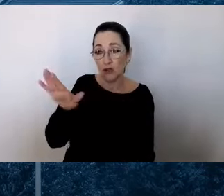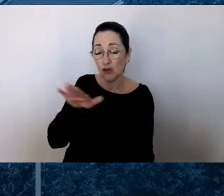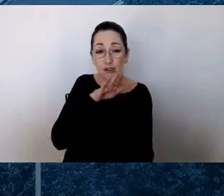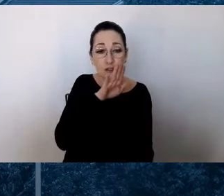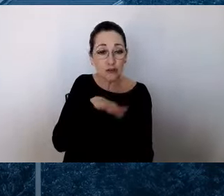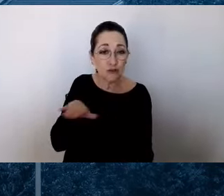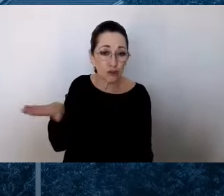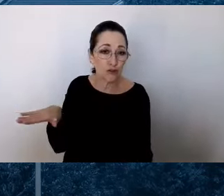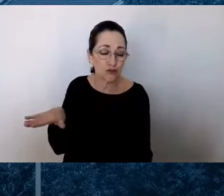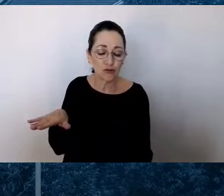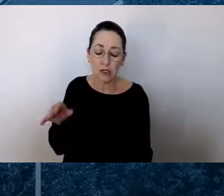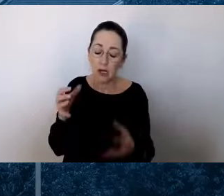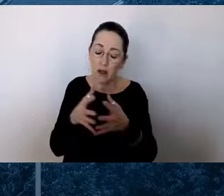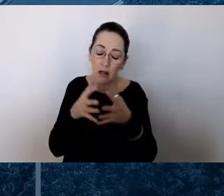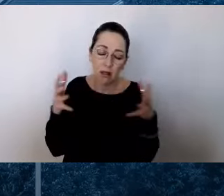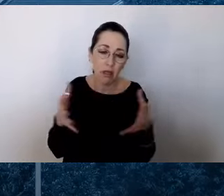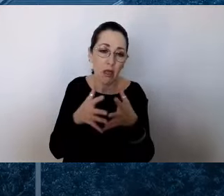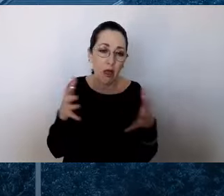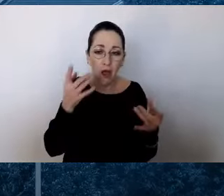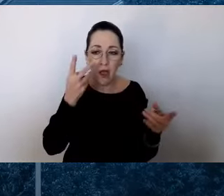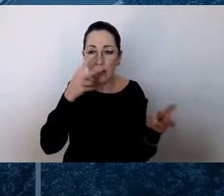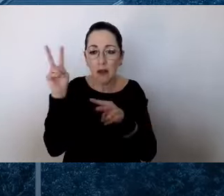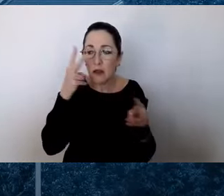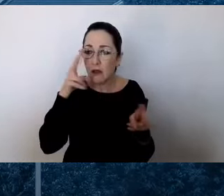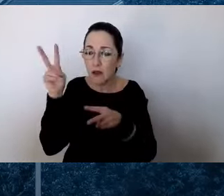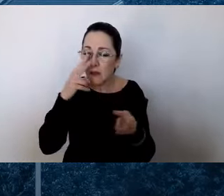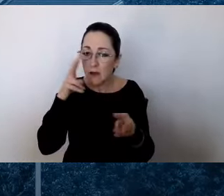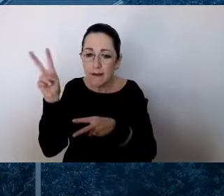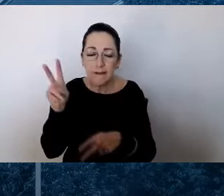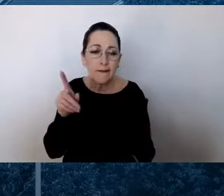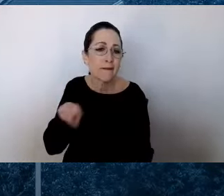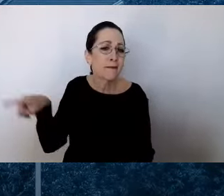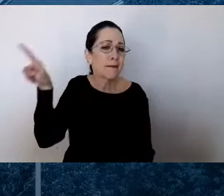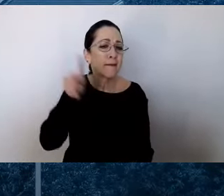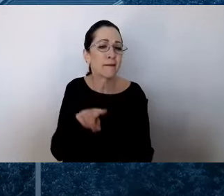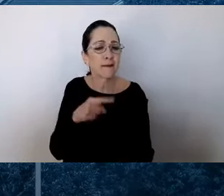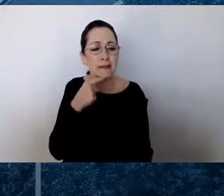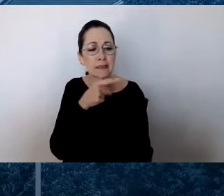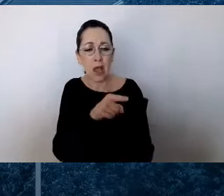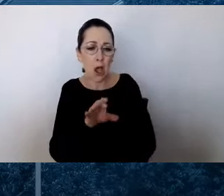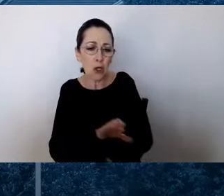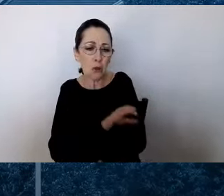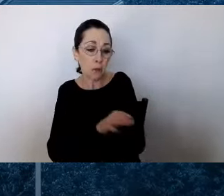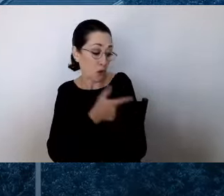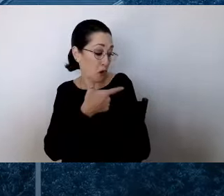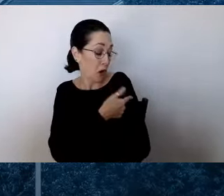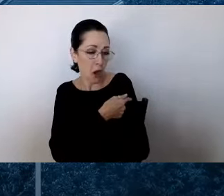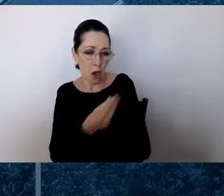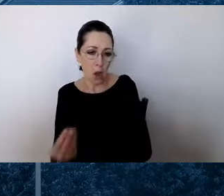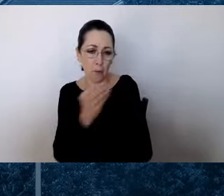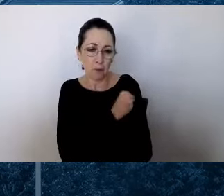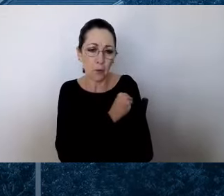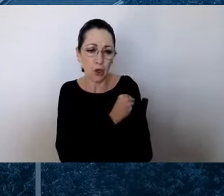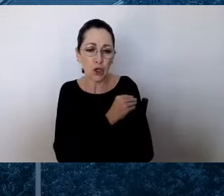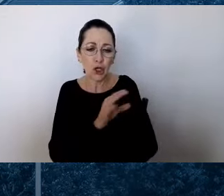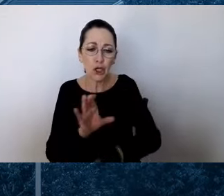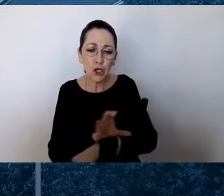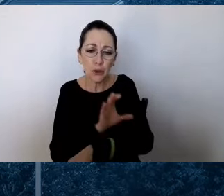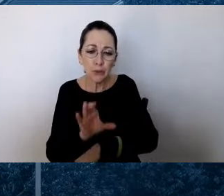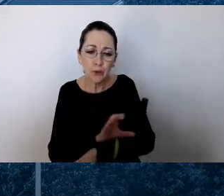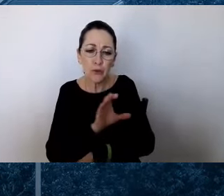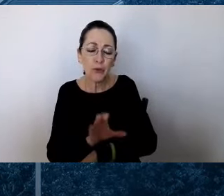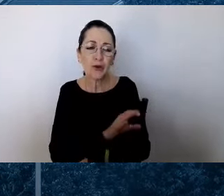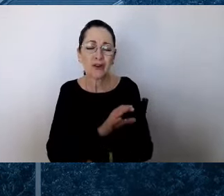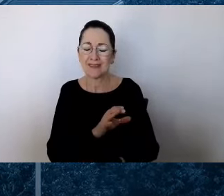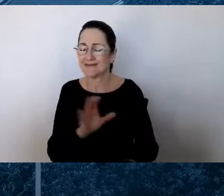all the misinformation that it puts a microchip in your body, again, that just isn't true, but there are many people who do believe the